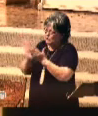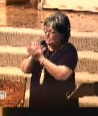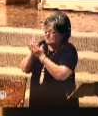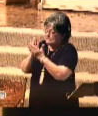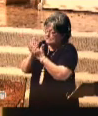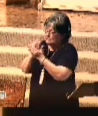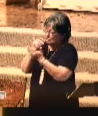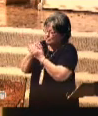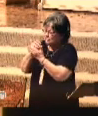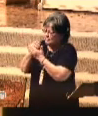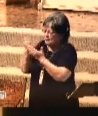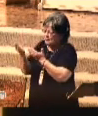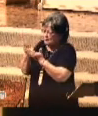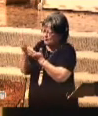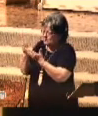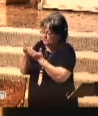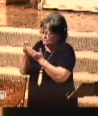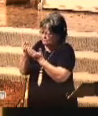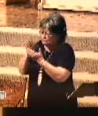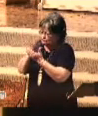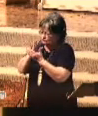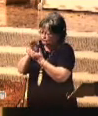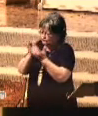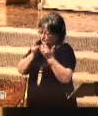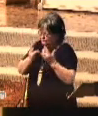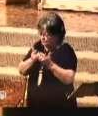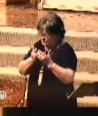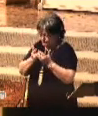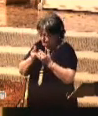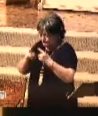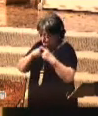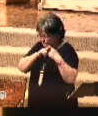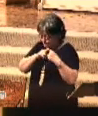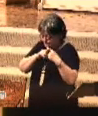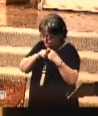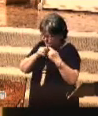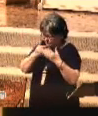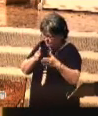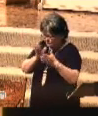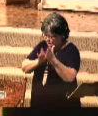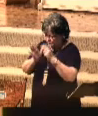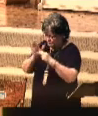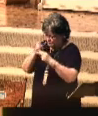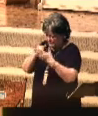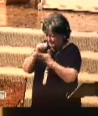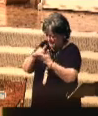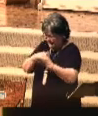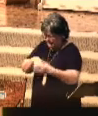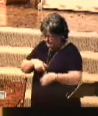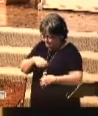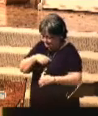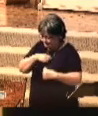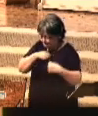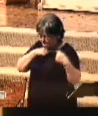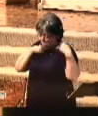has been good to be in the house of the Lord. Speak to hearts now. Save souls that are lost. We ask it in Jesus' name.